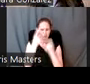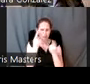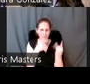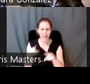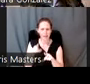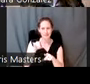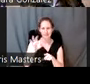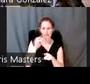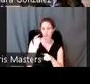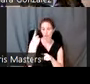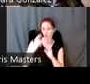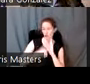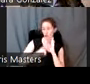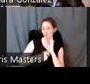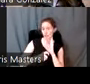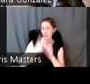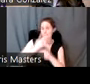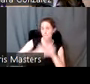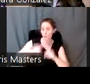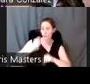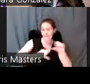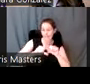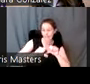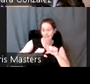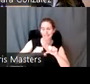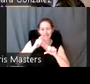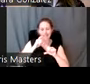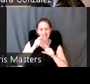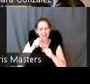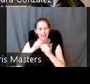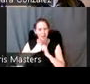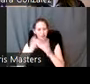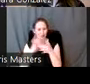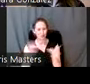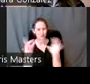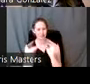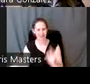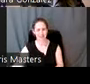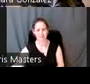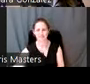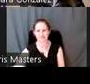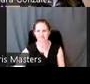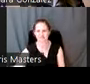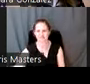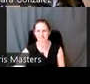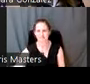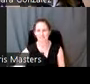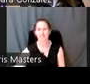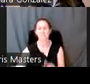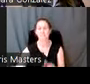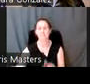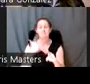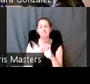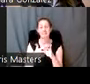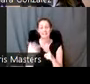happens when we understand archaeology as both a science and as a form of storytelling. I'll then turn to